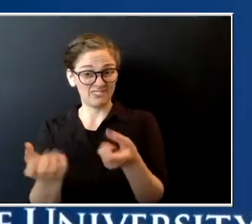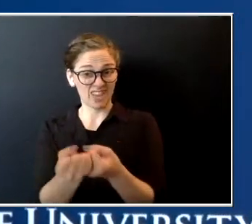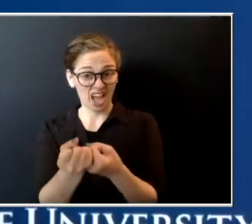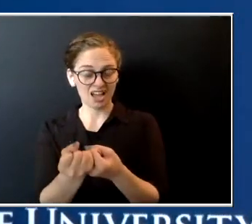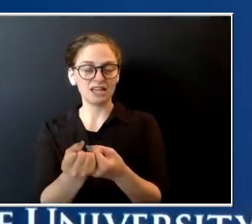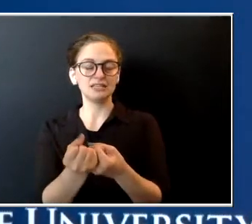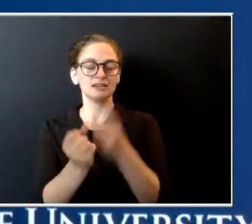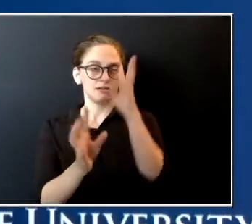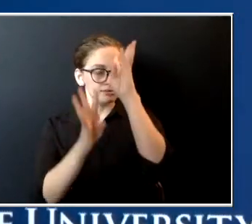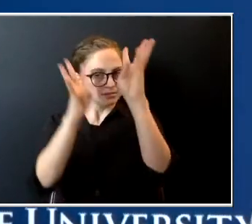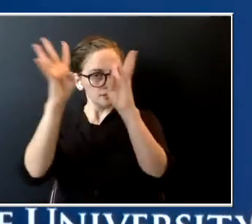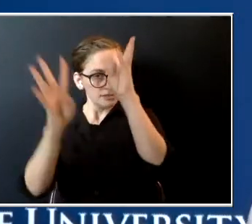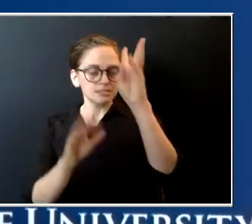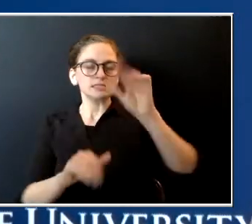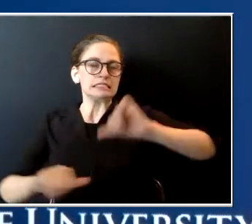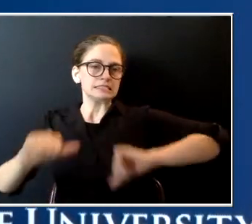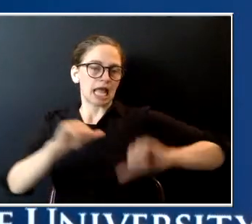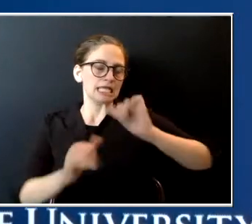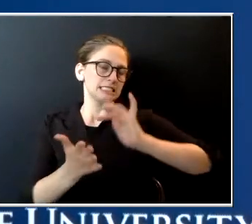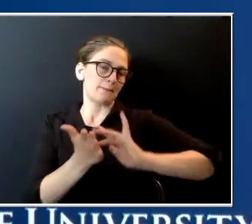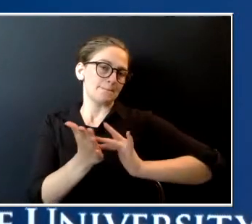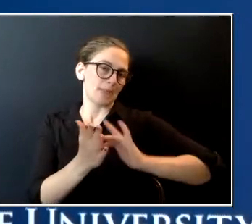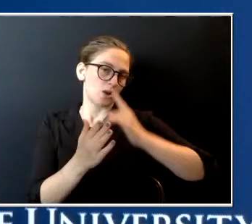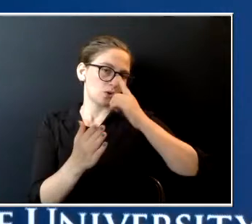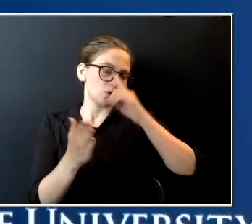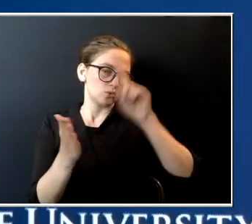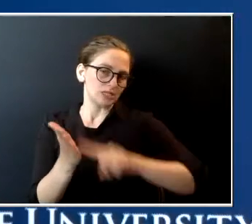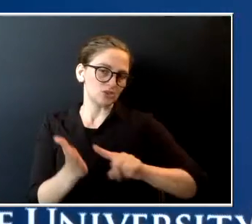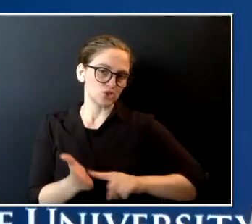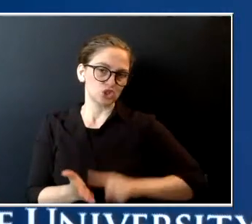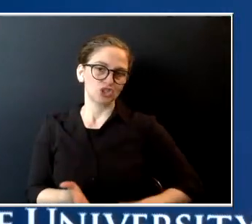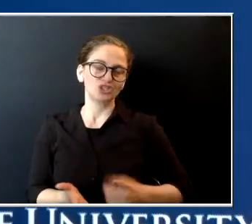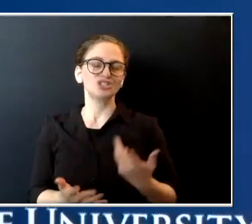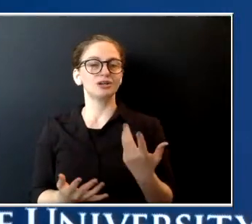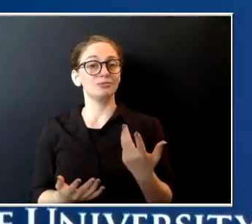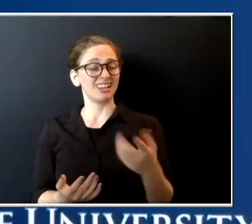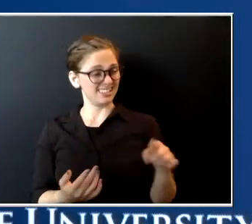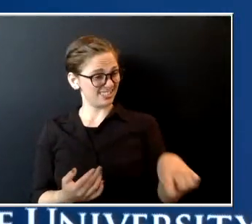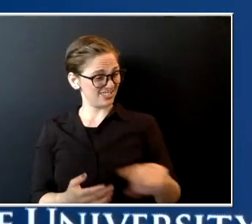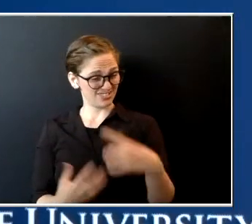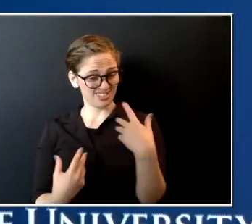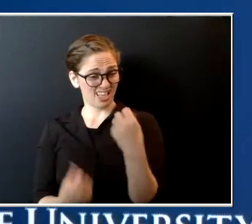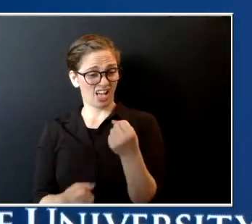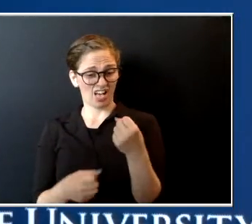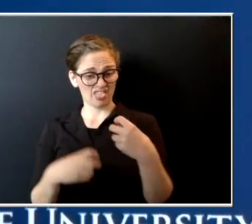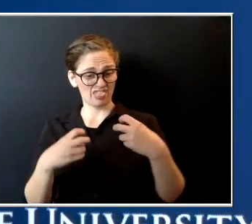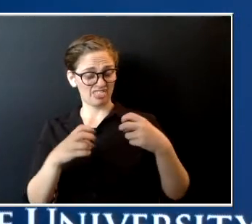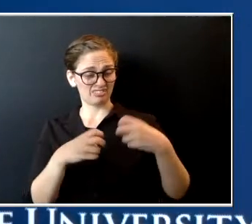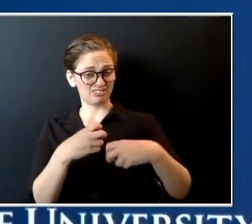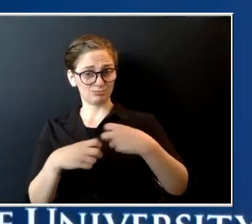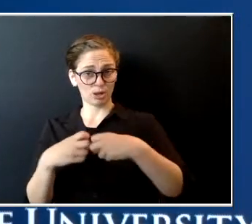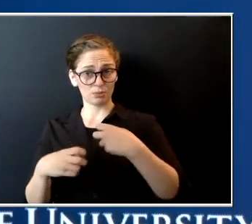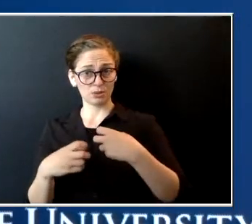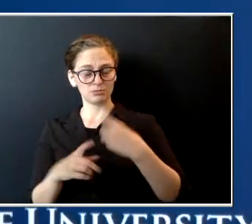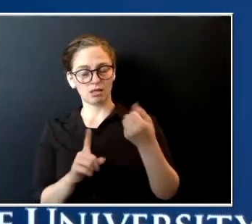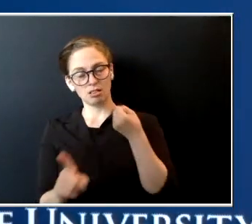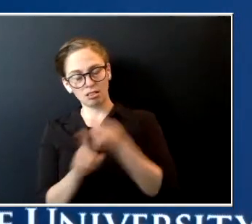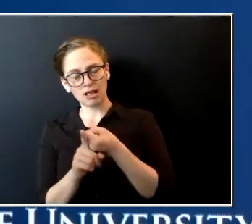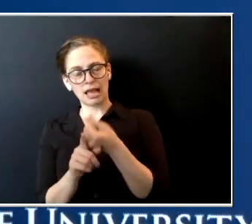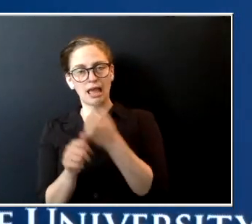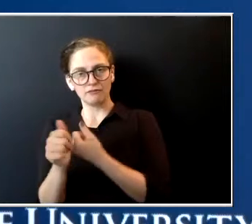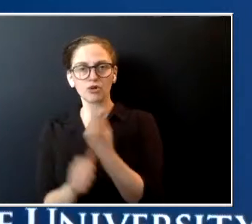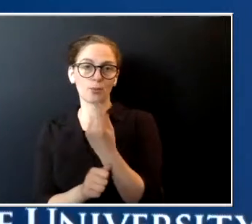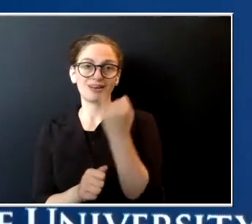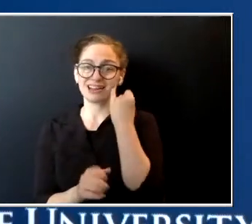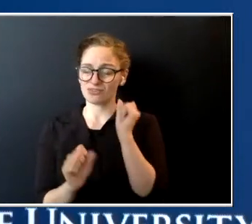research, because these types of things, these health issues, affect all of us. And if we can help improve our quality of lives by doing this, we need to be doing